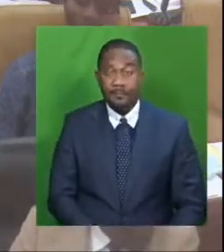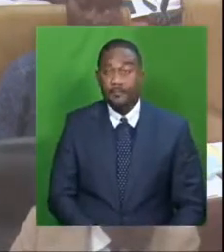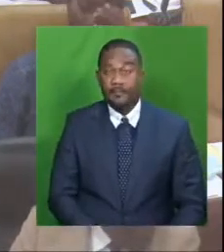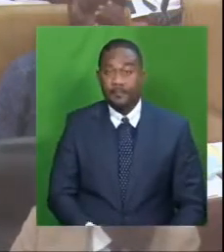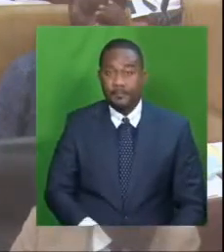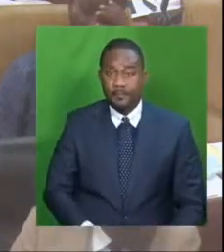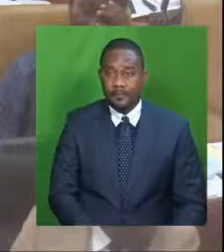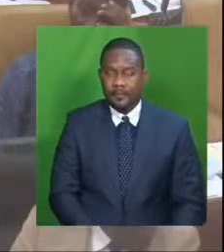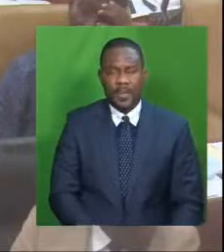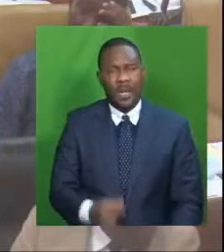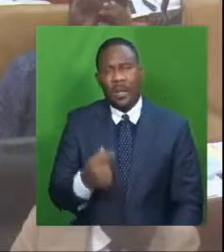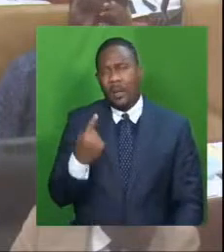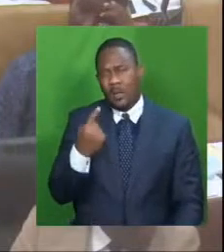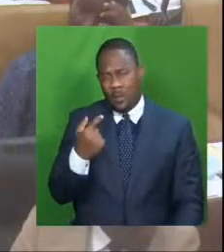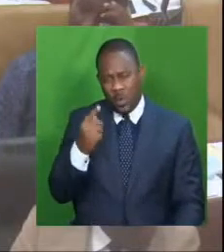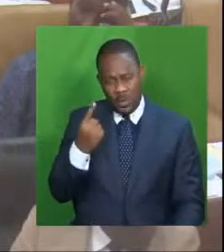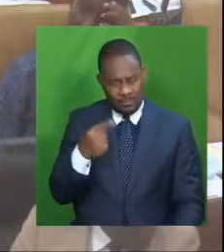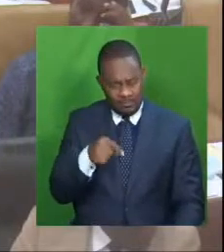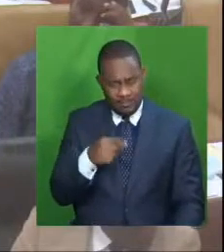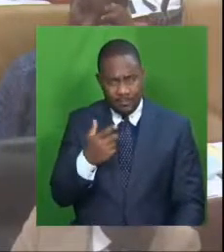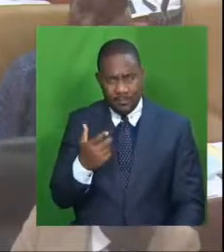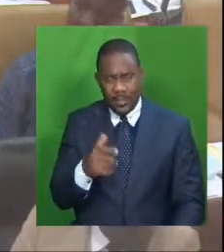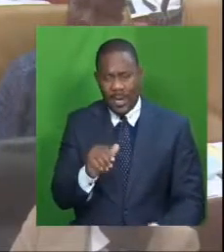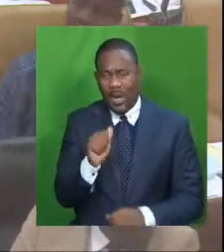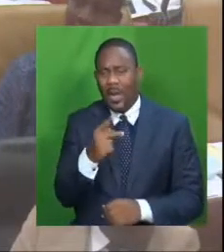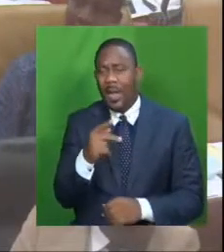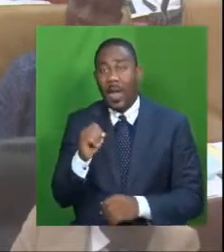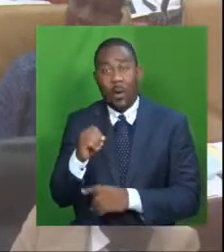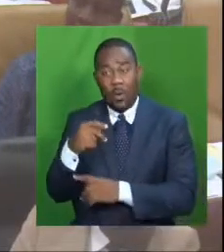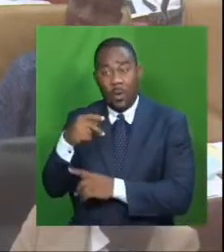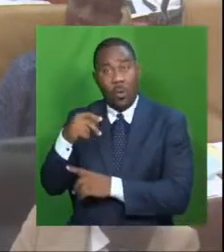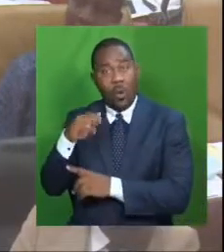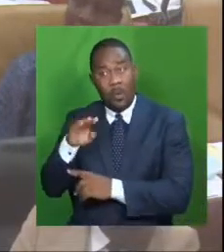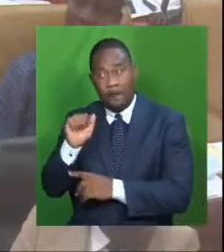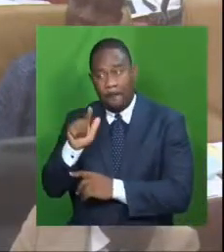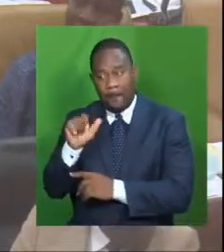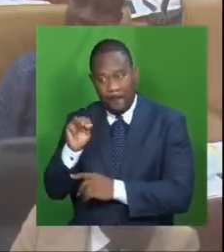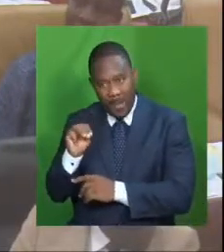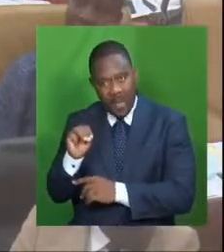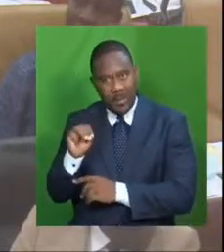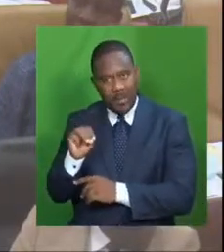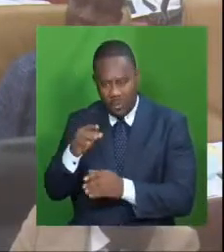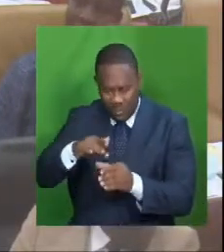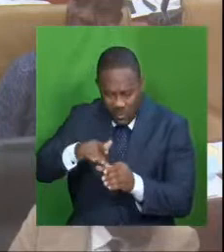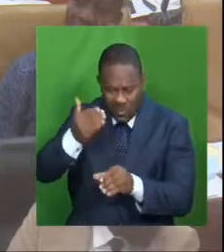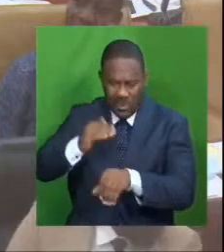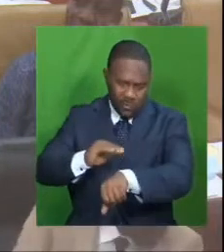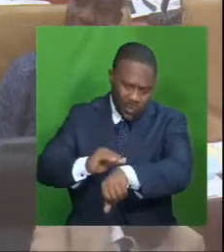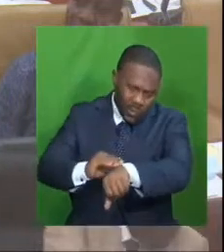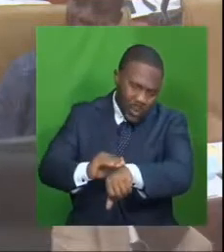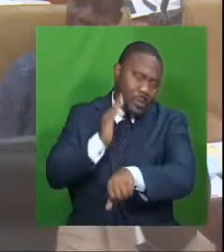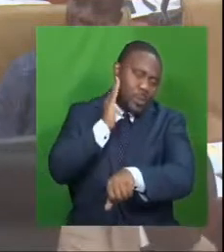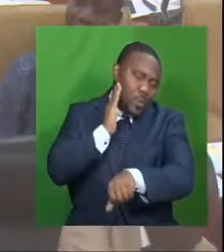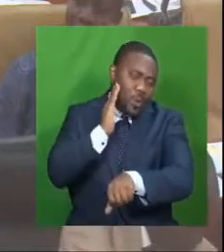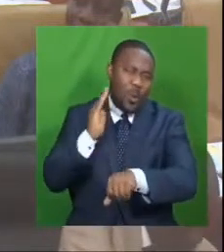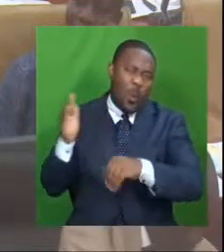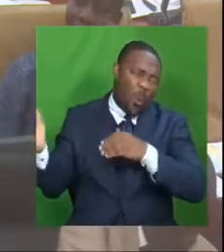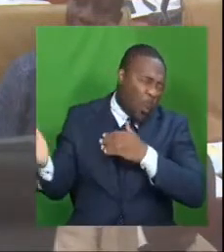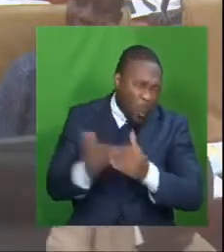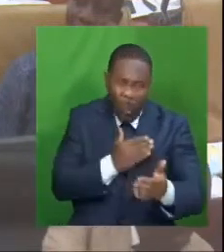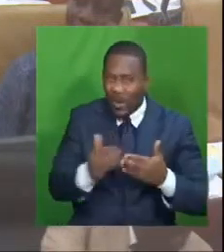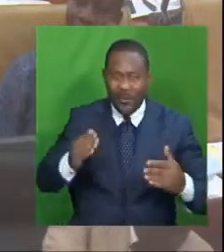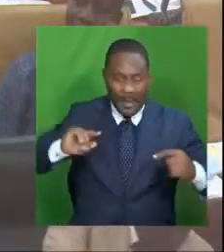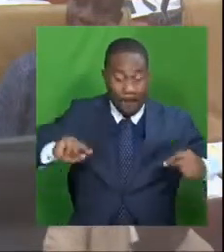was a particular herbal medicine called ACOBAM. That cures everything. That cures